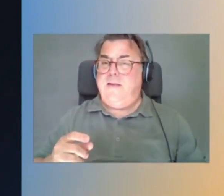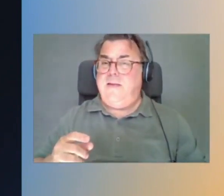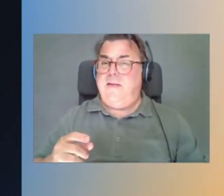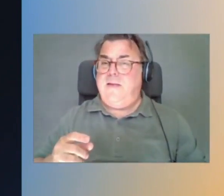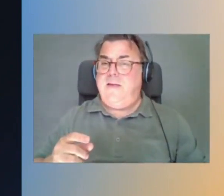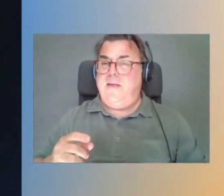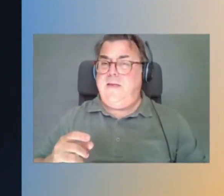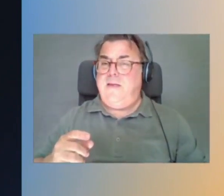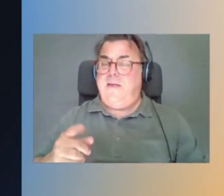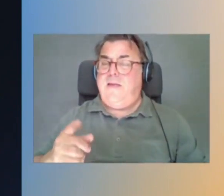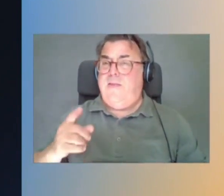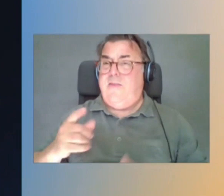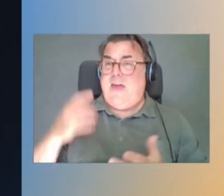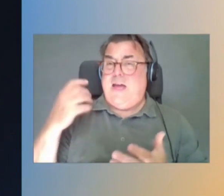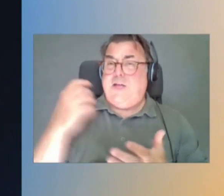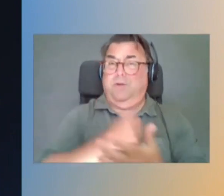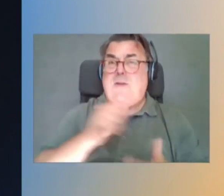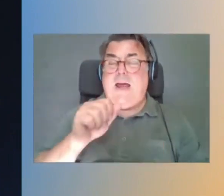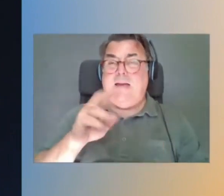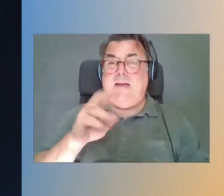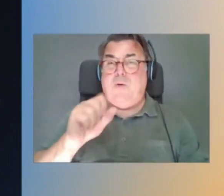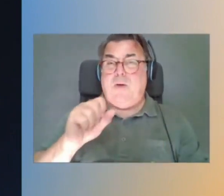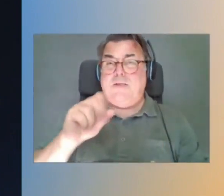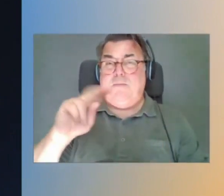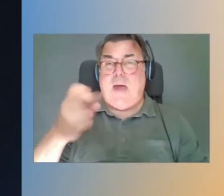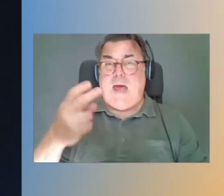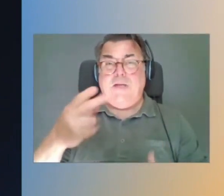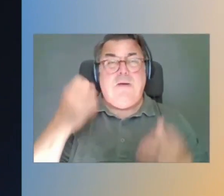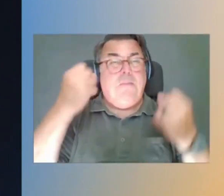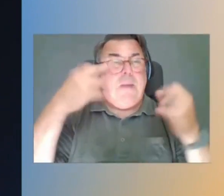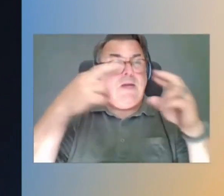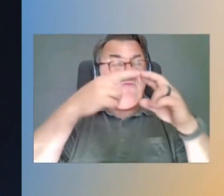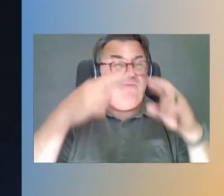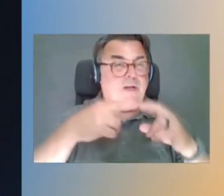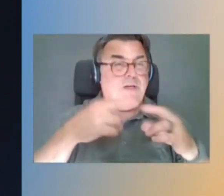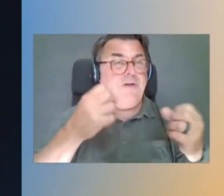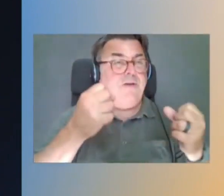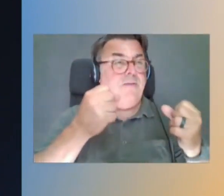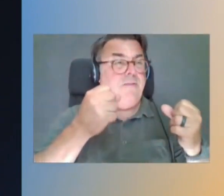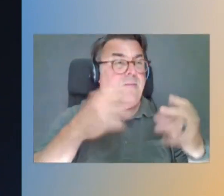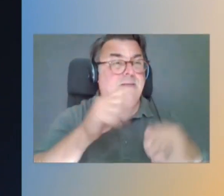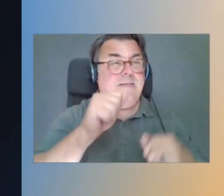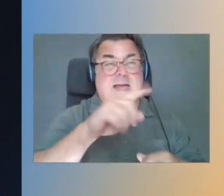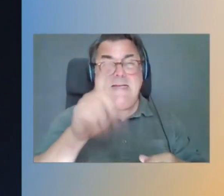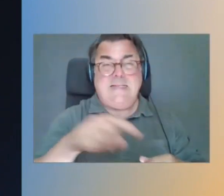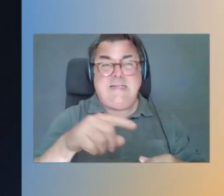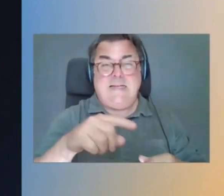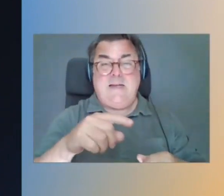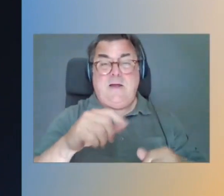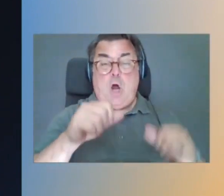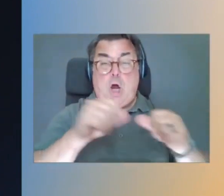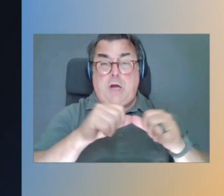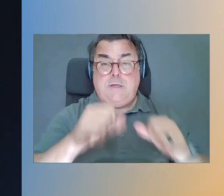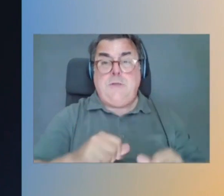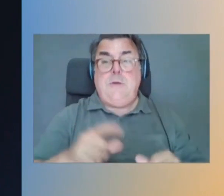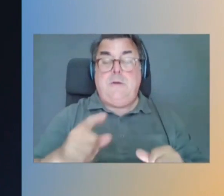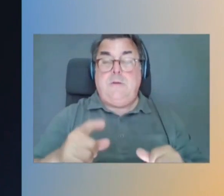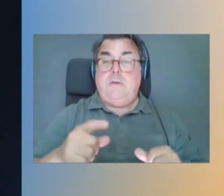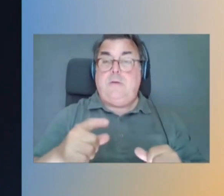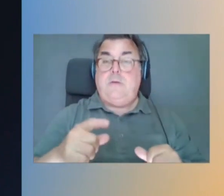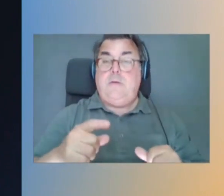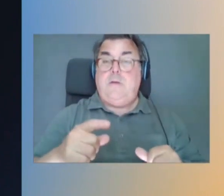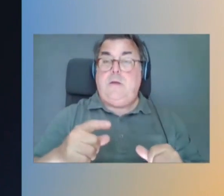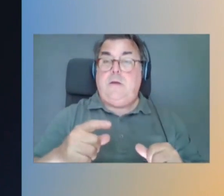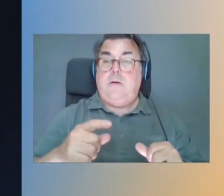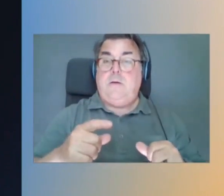batch in like a multi-region, multi-AZ architecture. They were able to scale up their functional verification